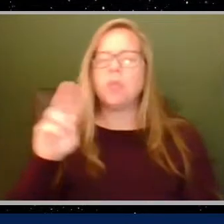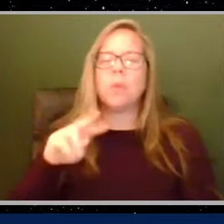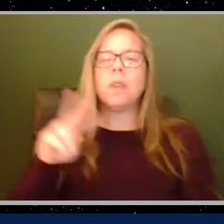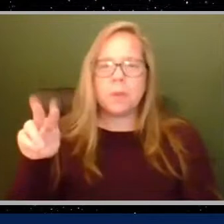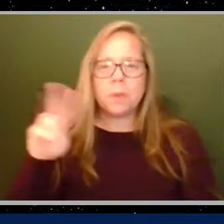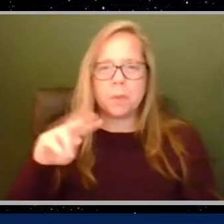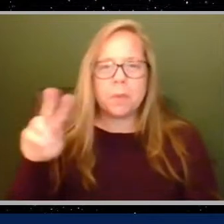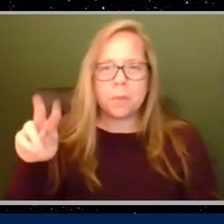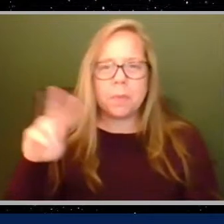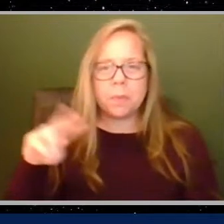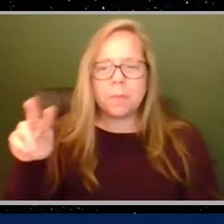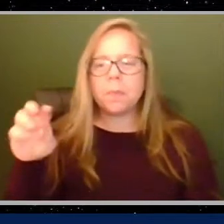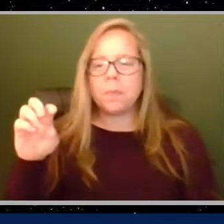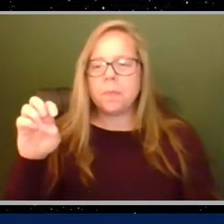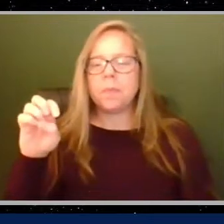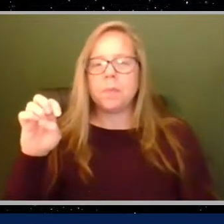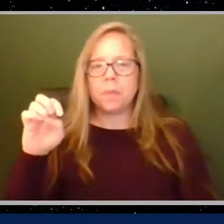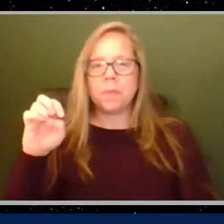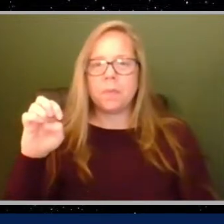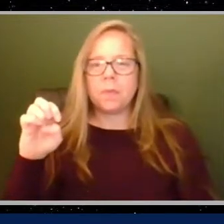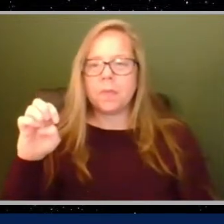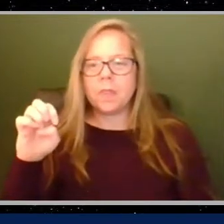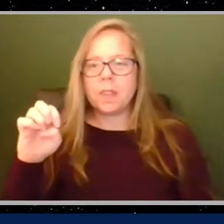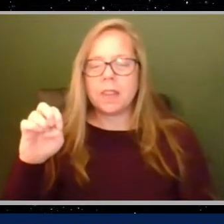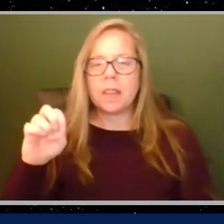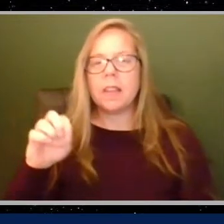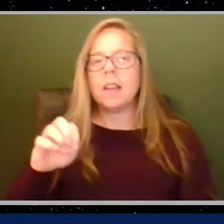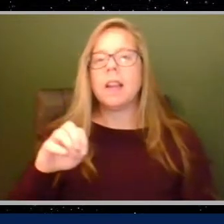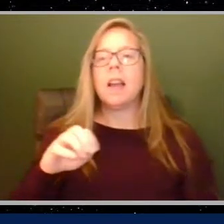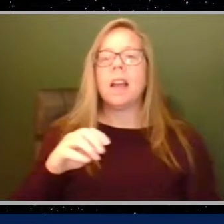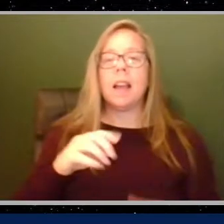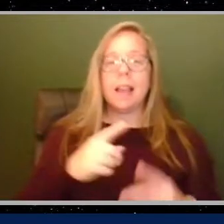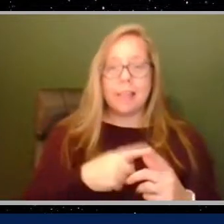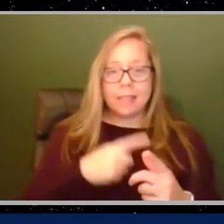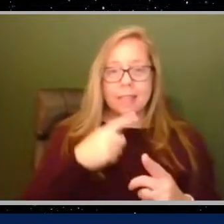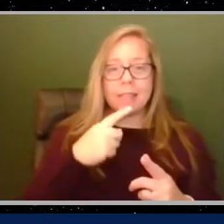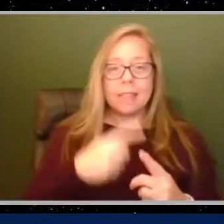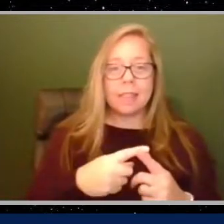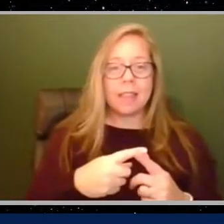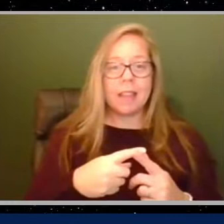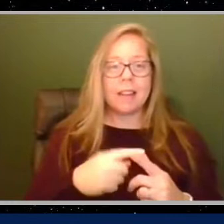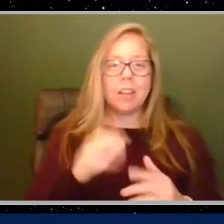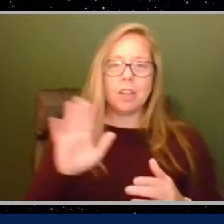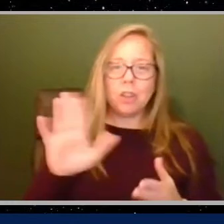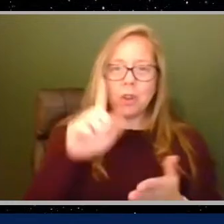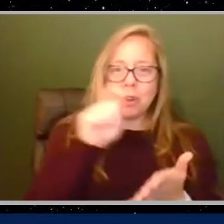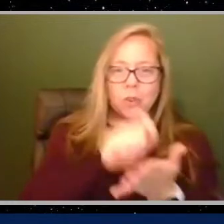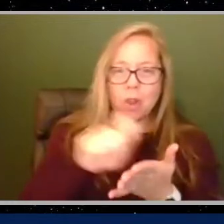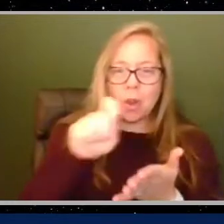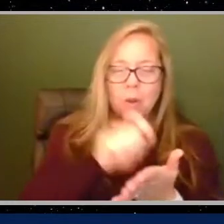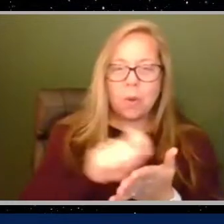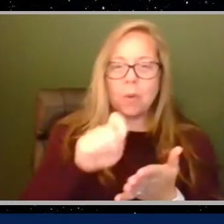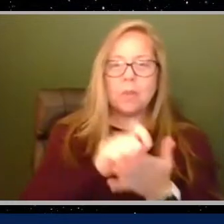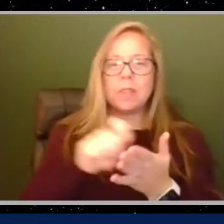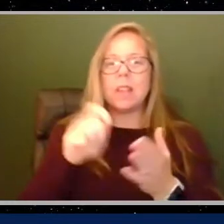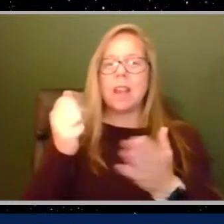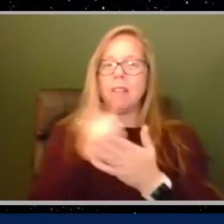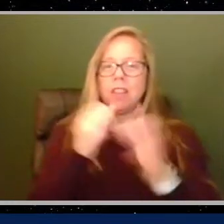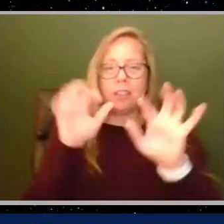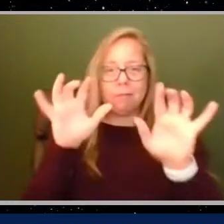Yeah. And so and then we also received like the notes and write-ups that you guys